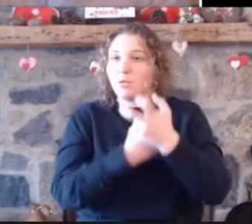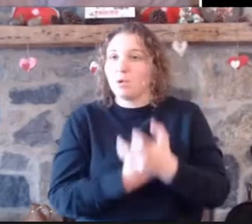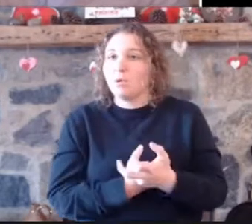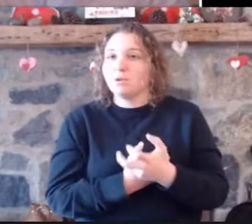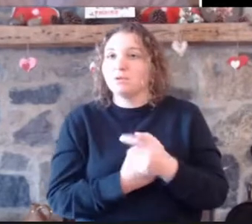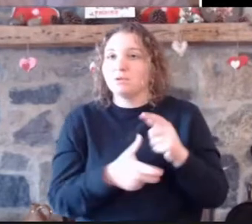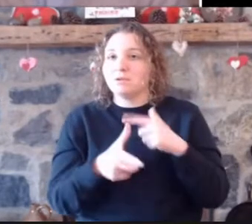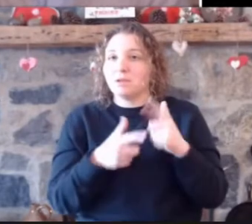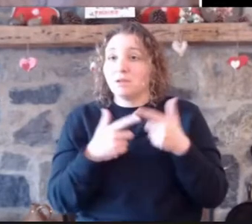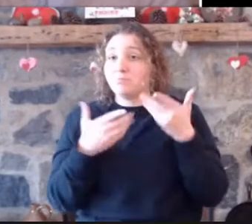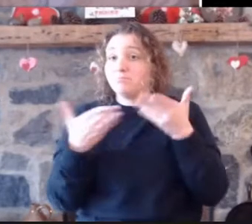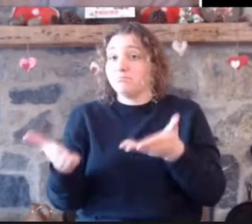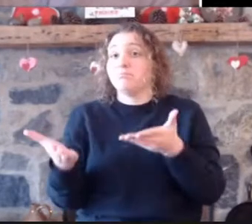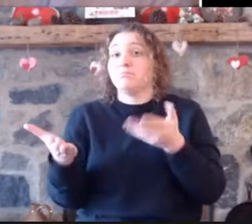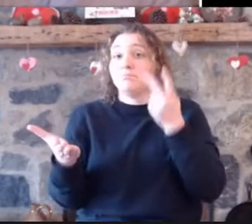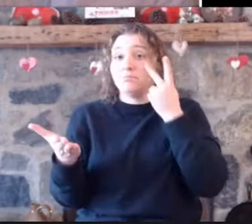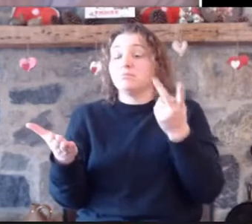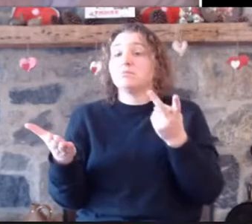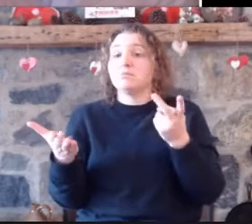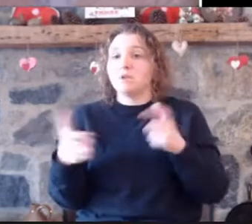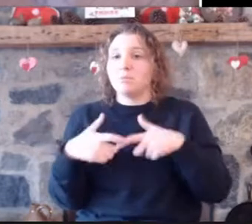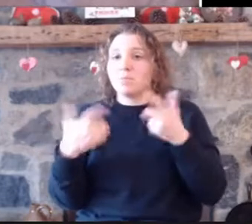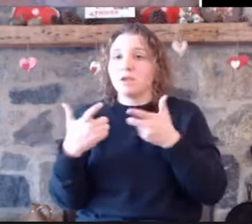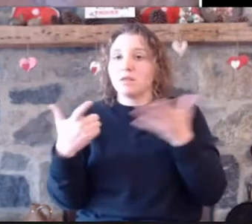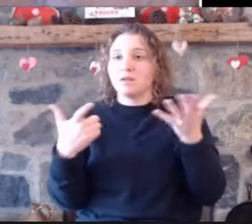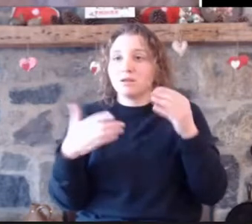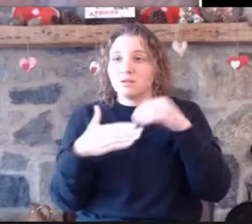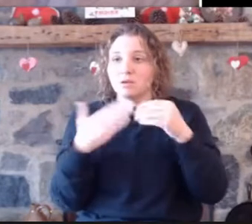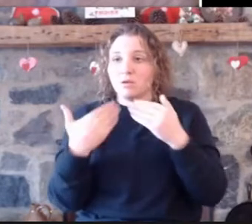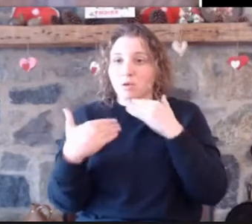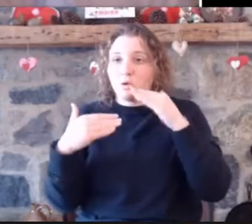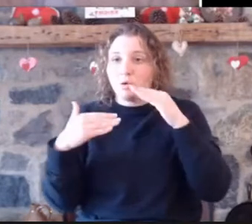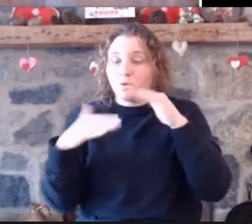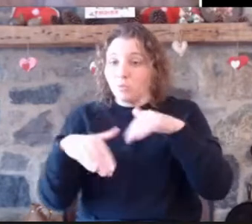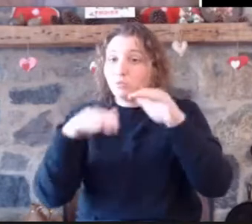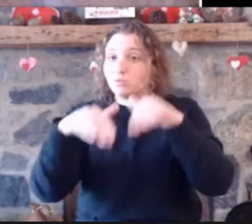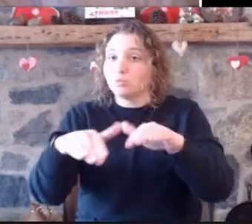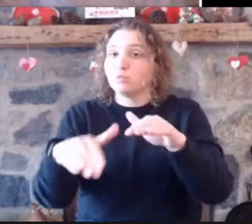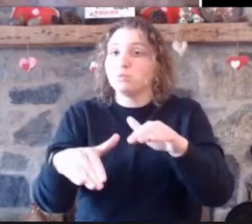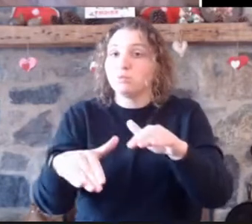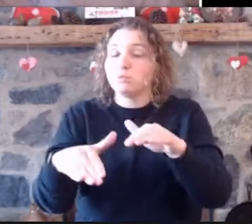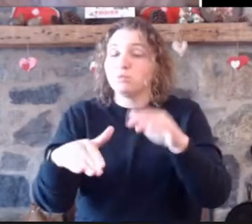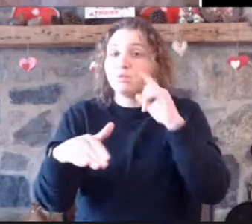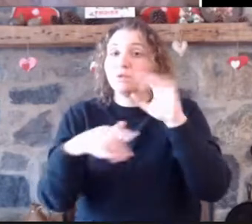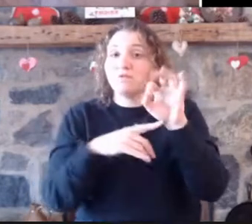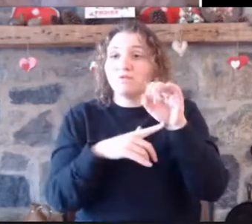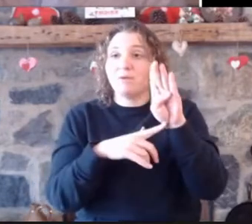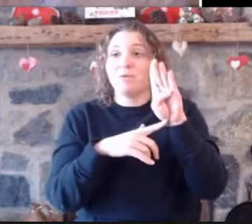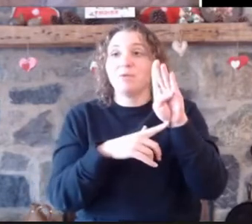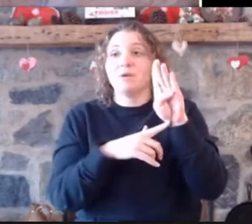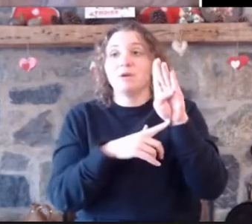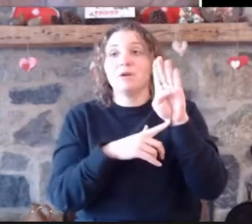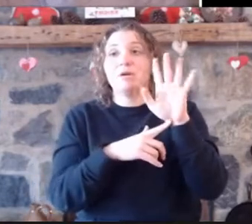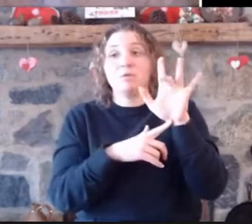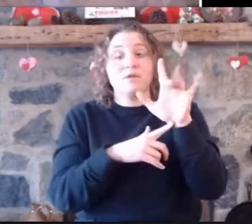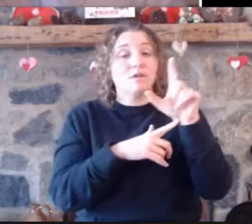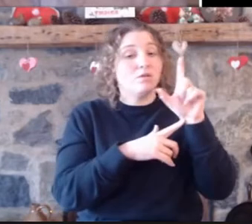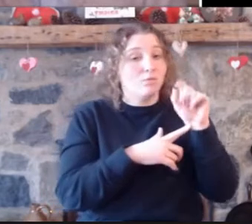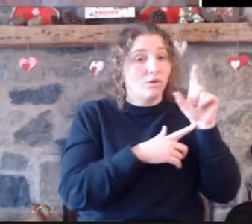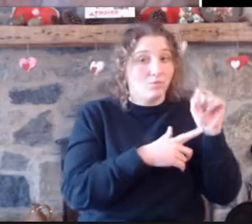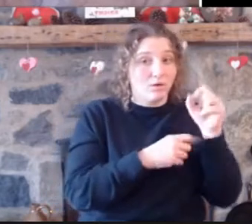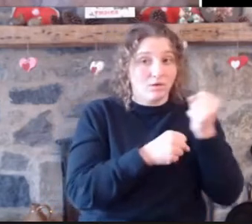poof. There's big stuff in there. This, February 25th, 2020, washed up on a Mexican